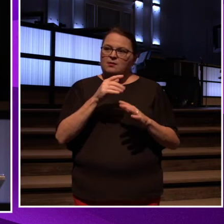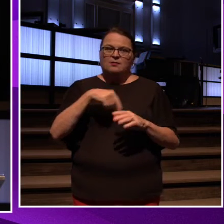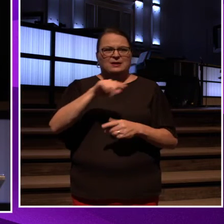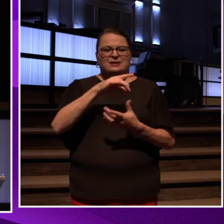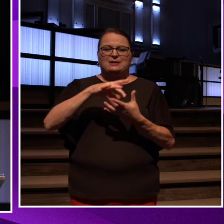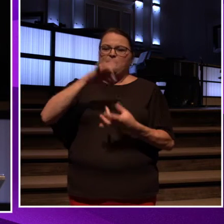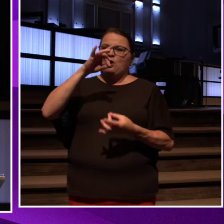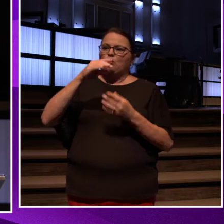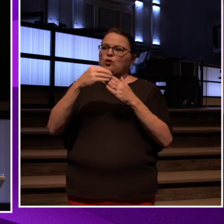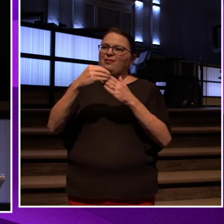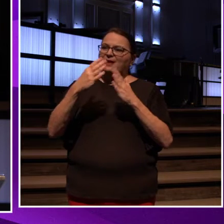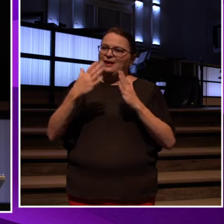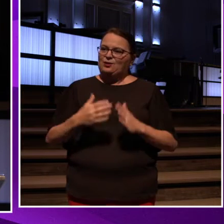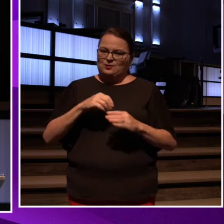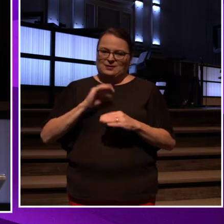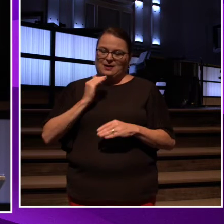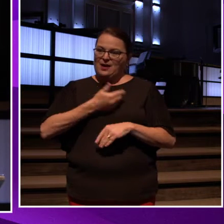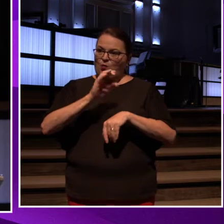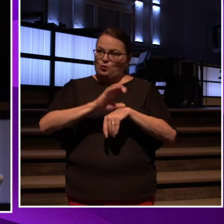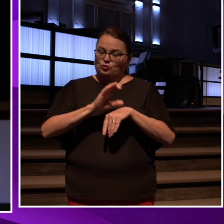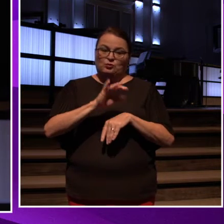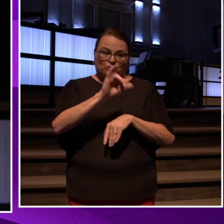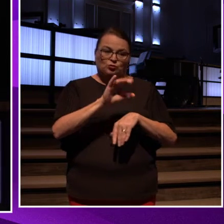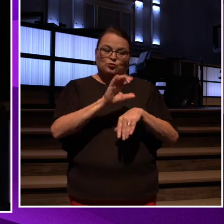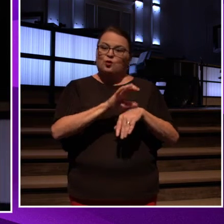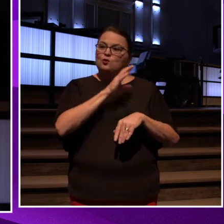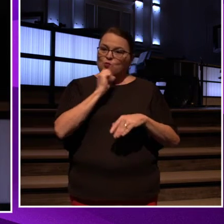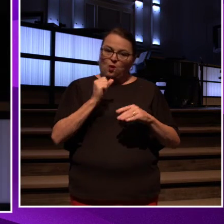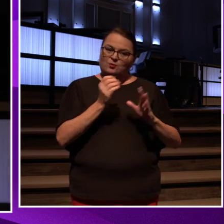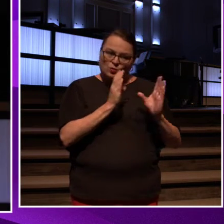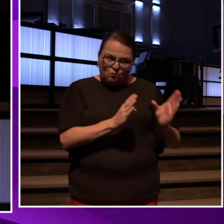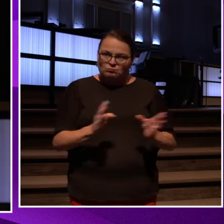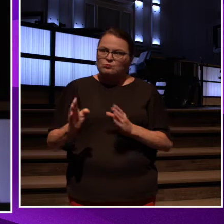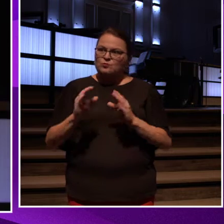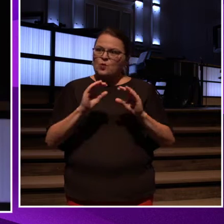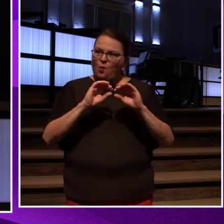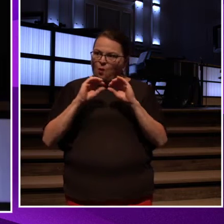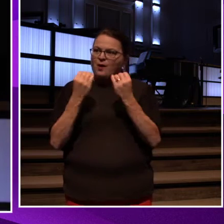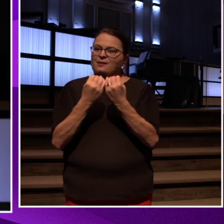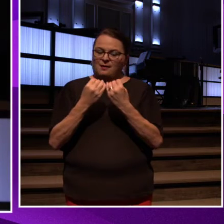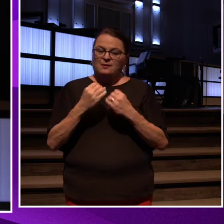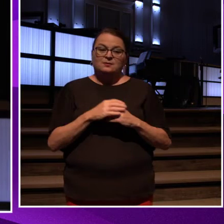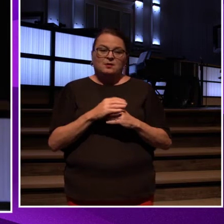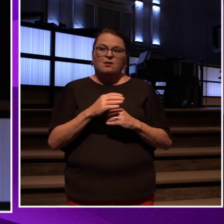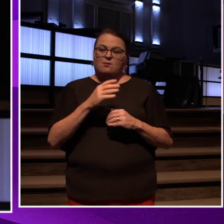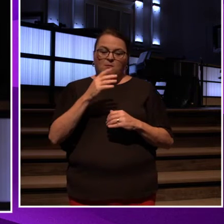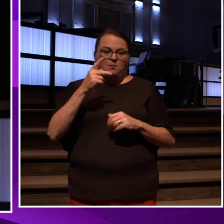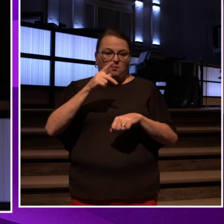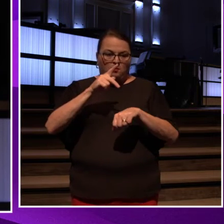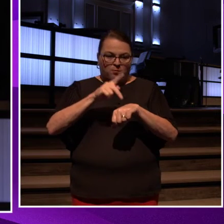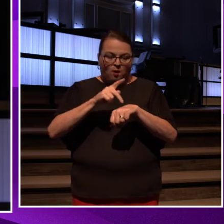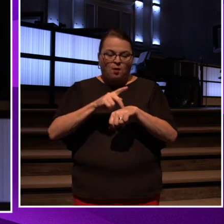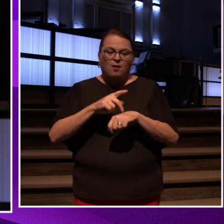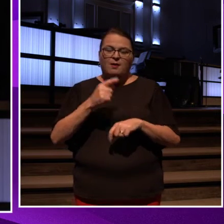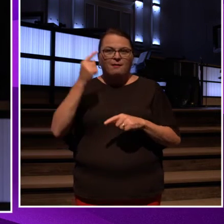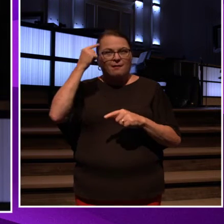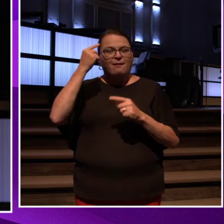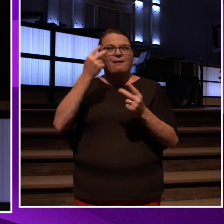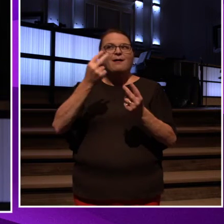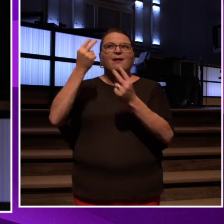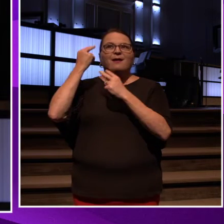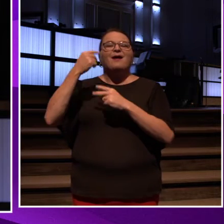church. So this church was organized and God was doing a work in and through them. And when Paul thought back, he said, I thank